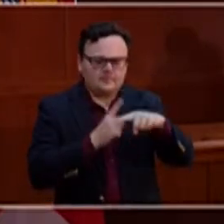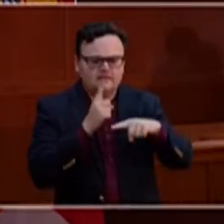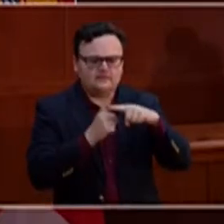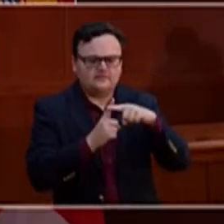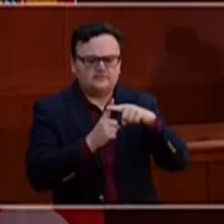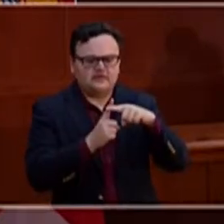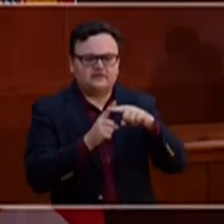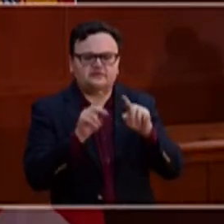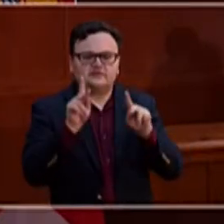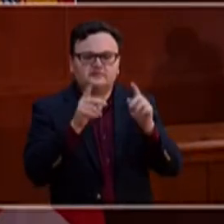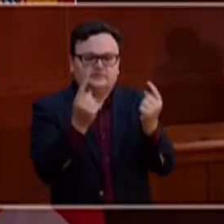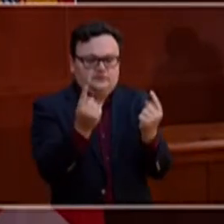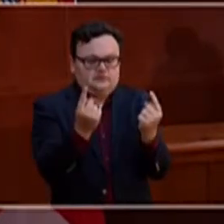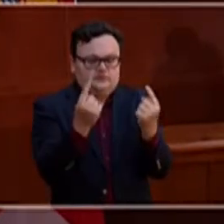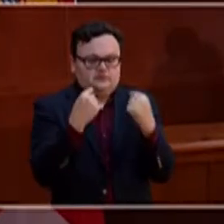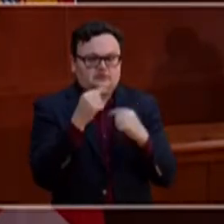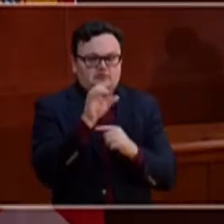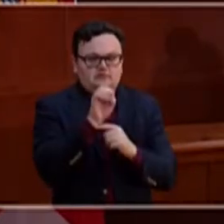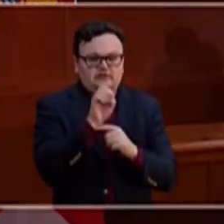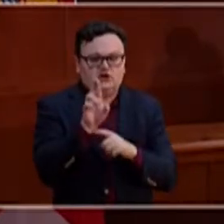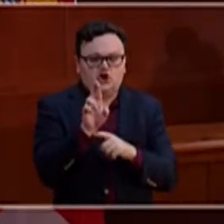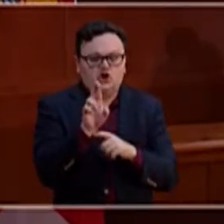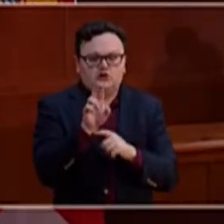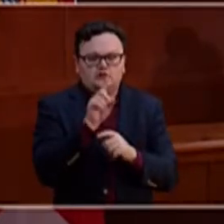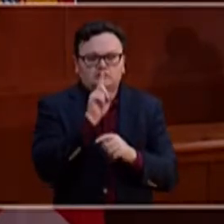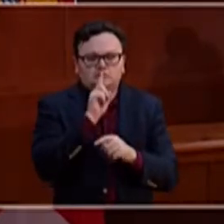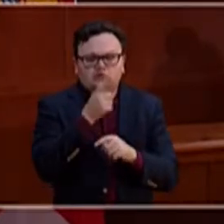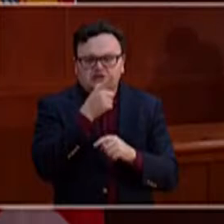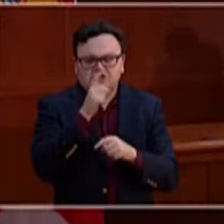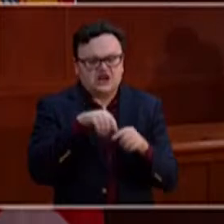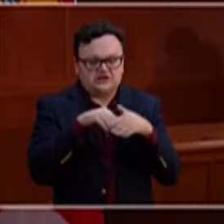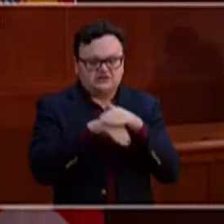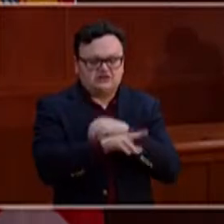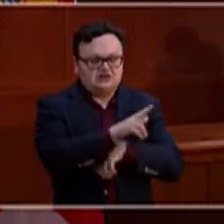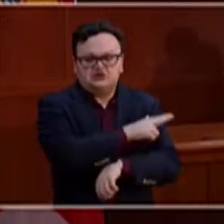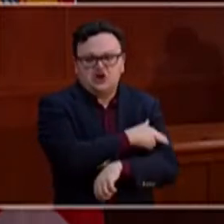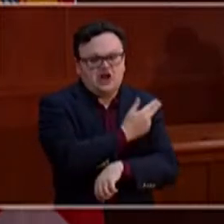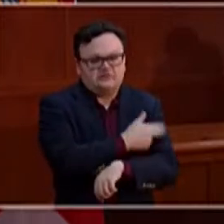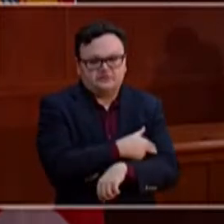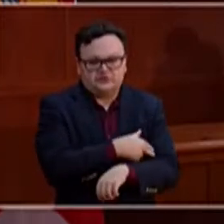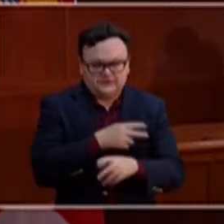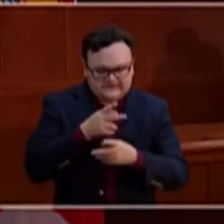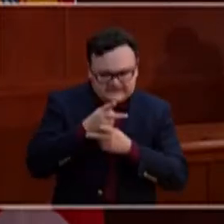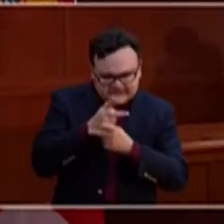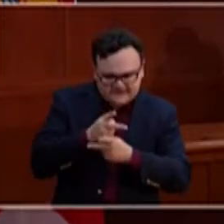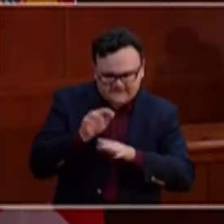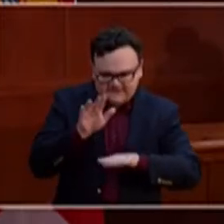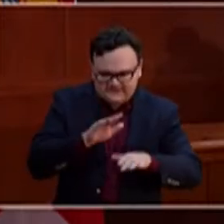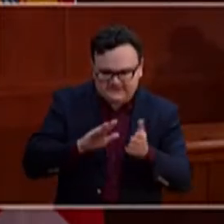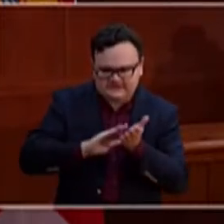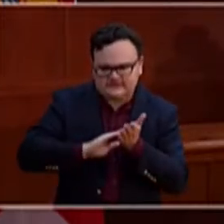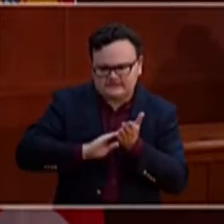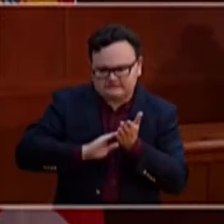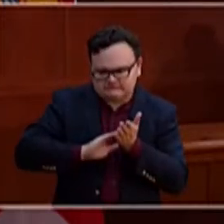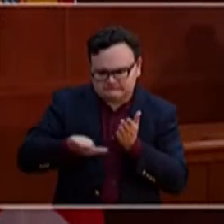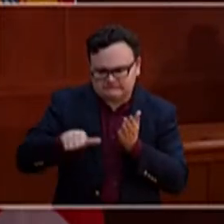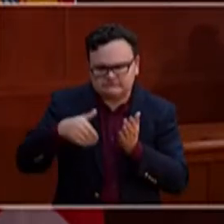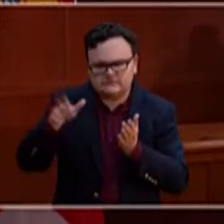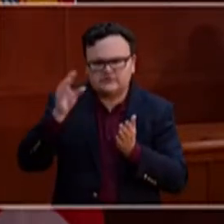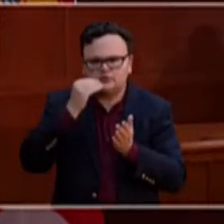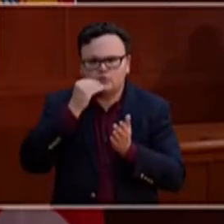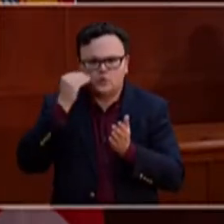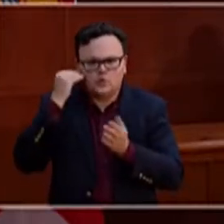that are coming to the emergency room and don't need to come into the hospital. They go home, and we're able to monitor them to make sure that they don't need to